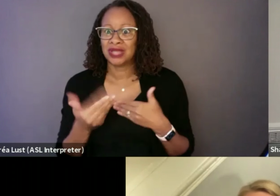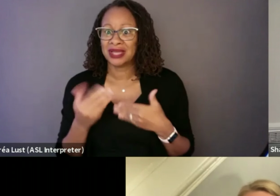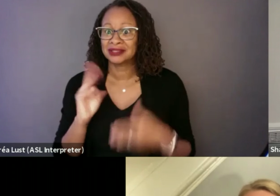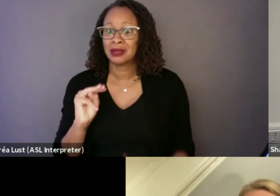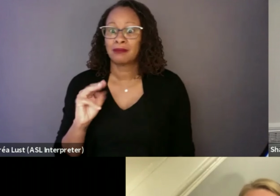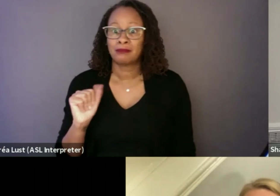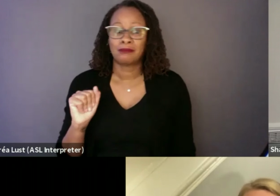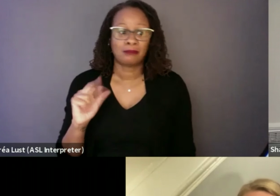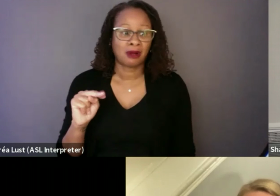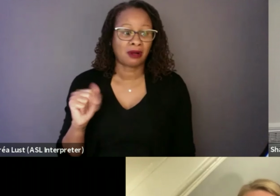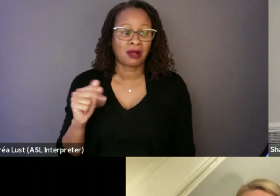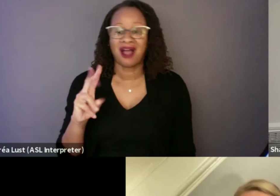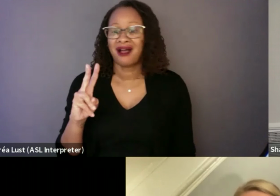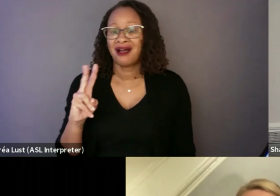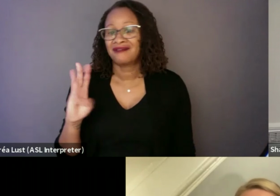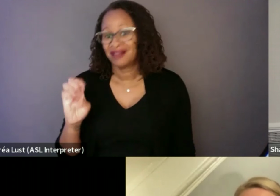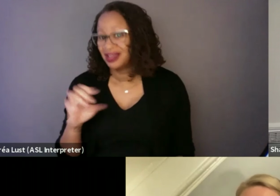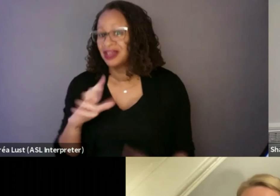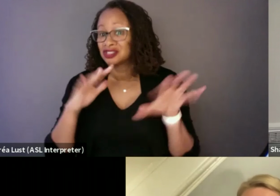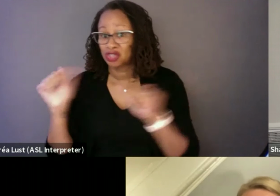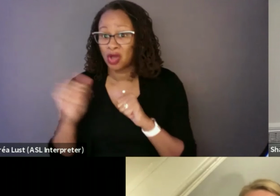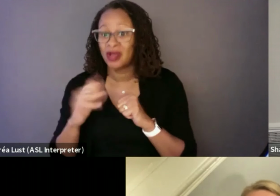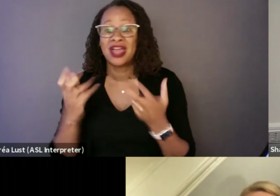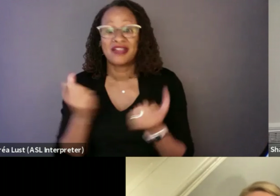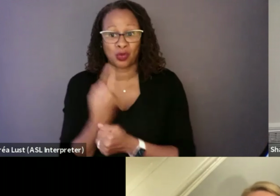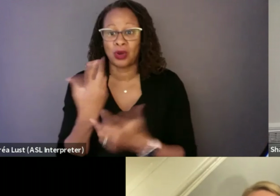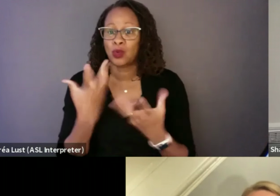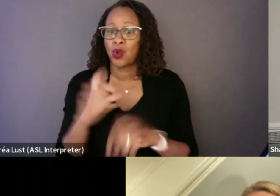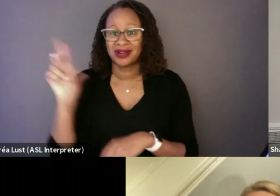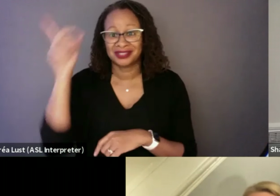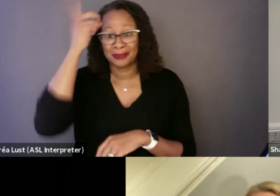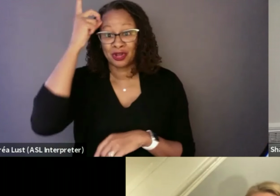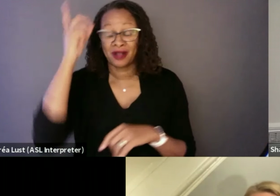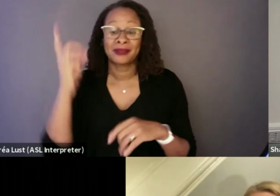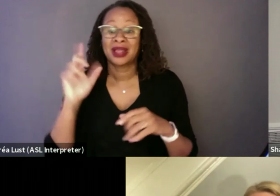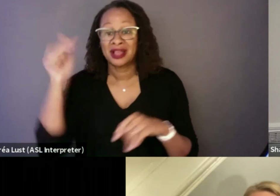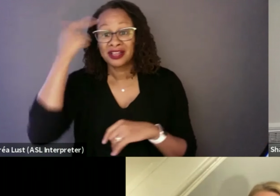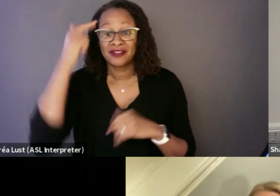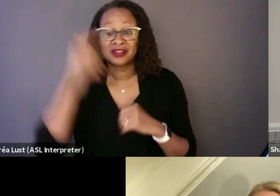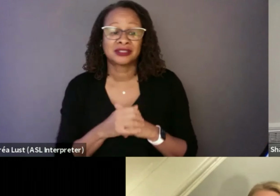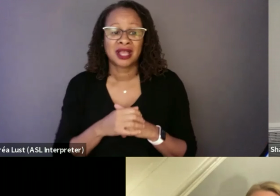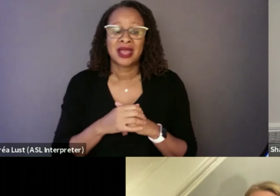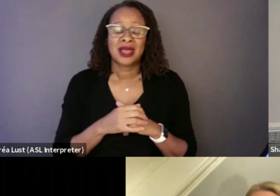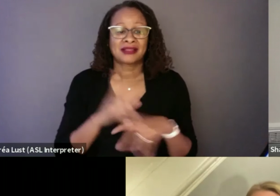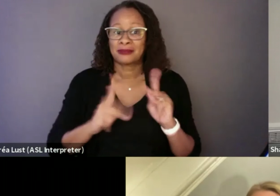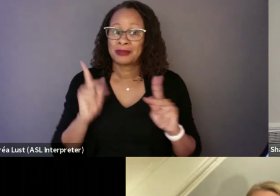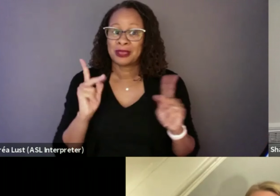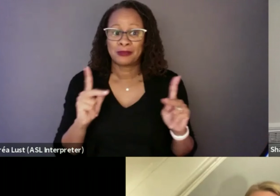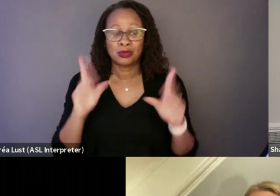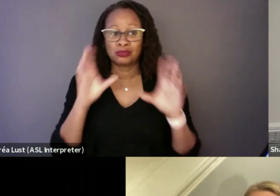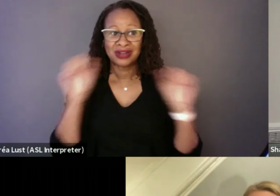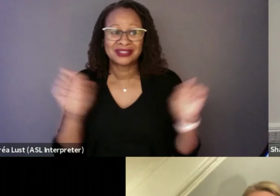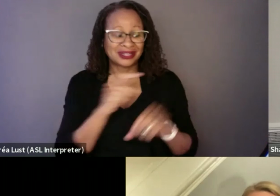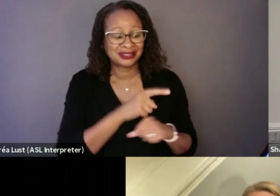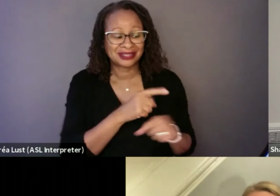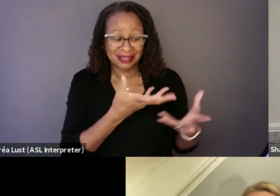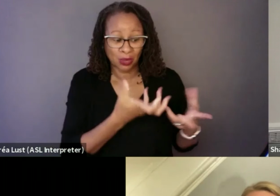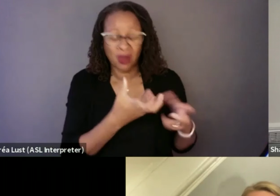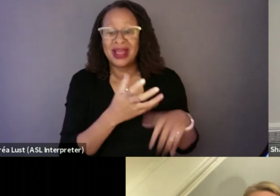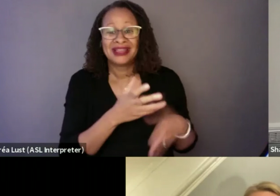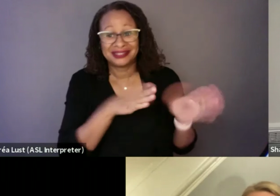a democratically elected government, but the big iconic democratic icon, the people's president, Tsvangirai, passed away so close to the